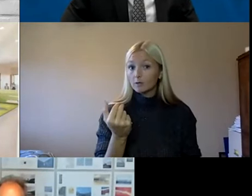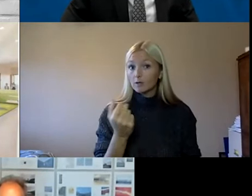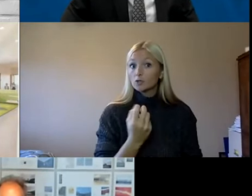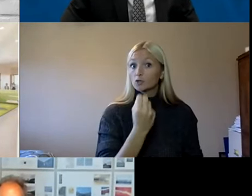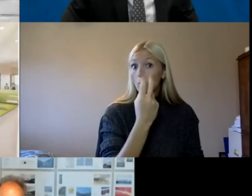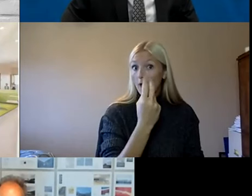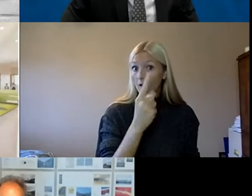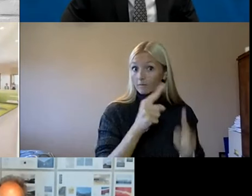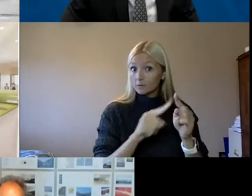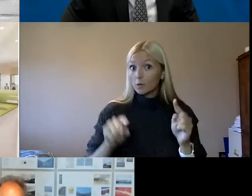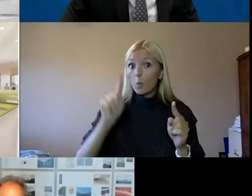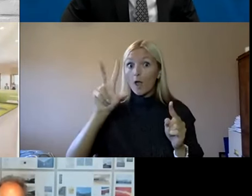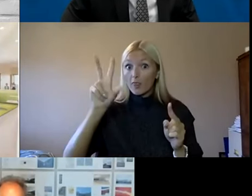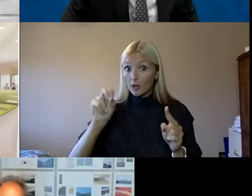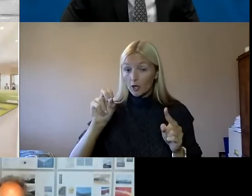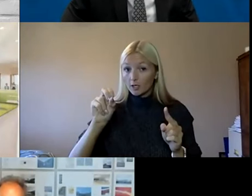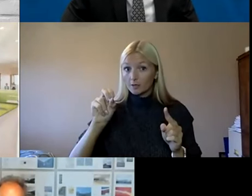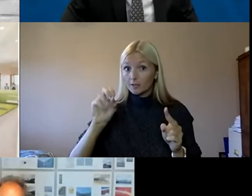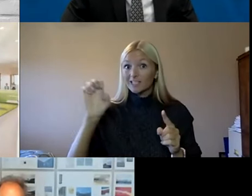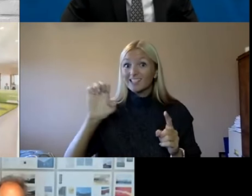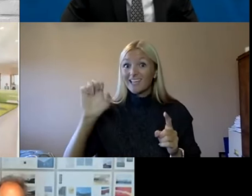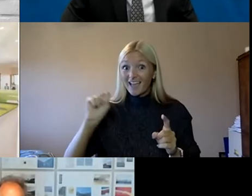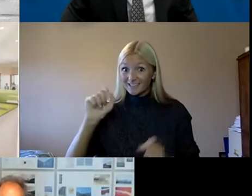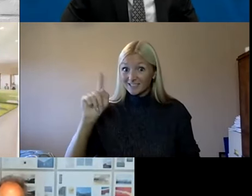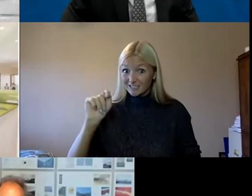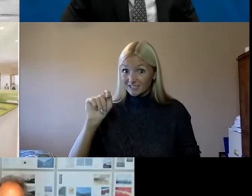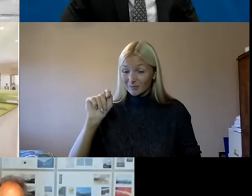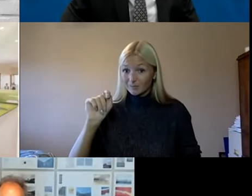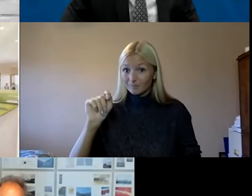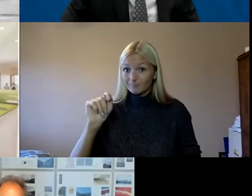12 noon till 1:30 p.m. Eastern Standard Time.